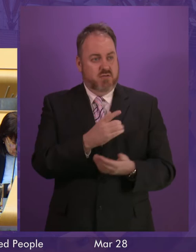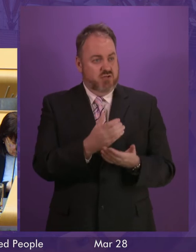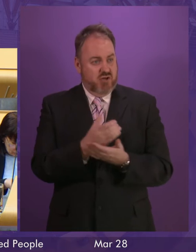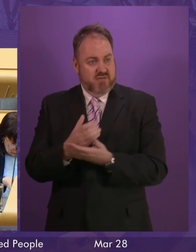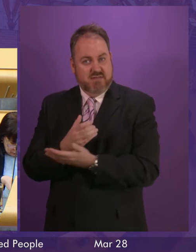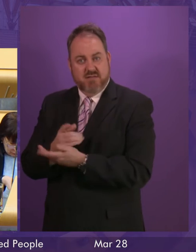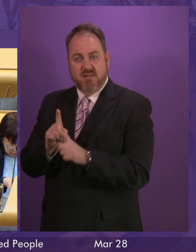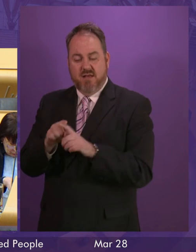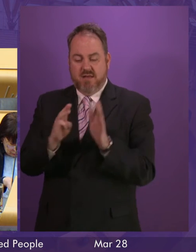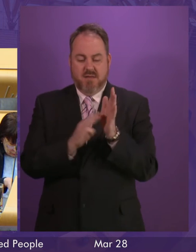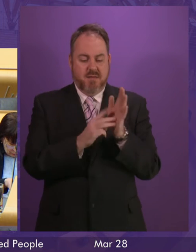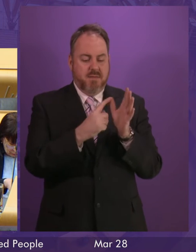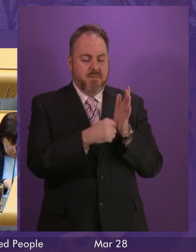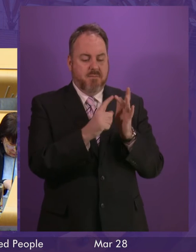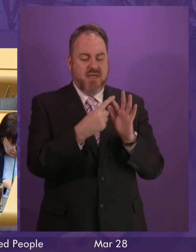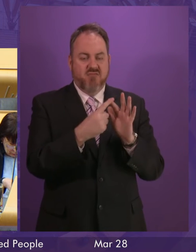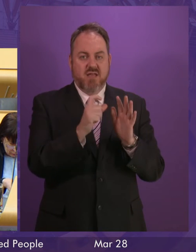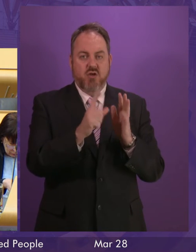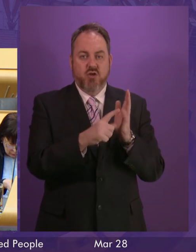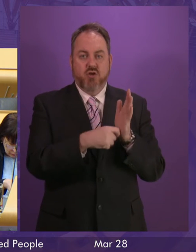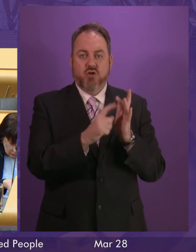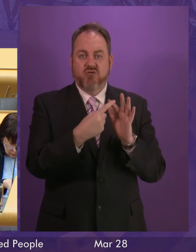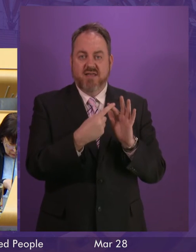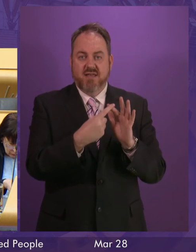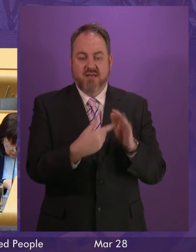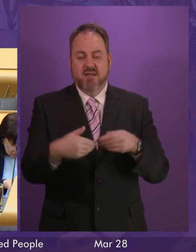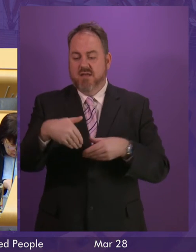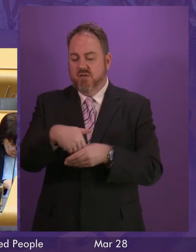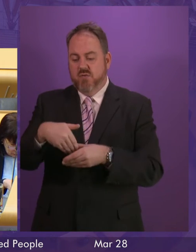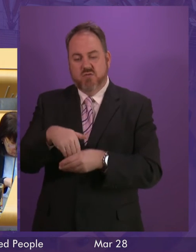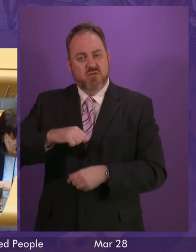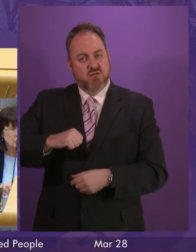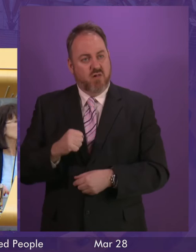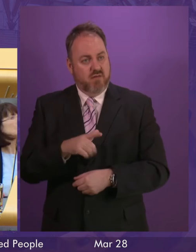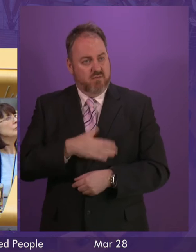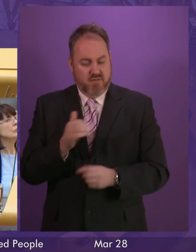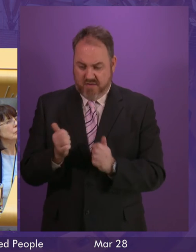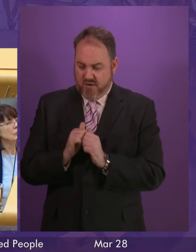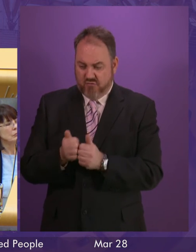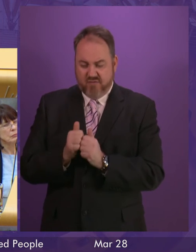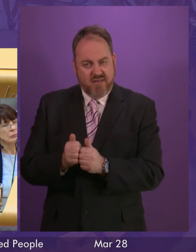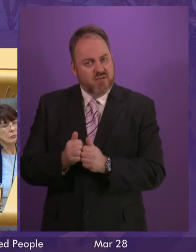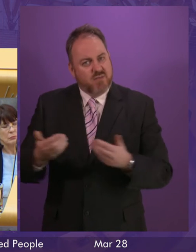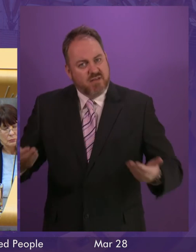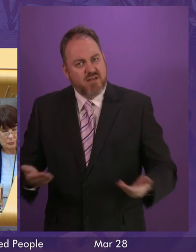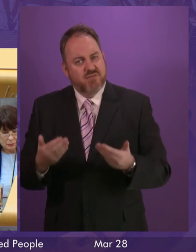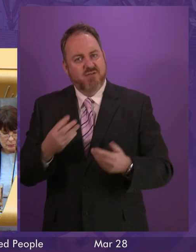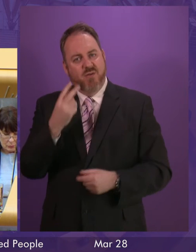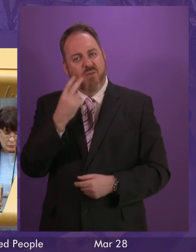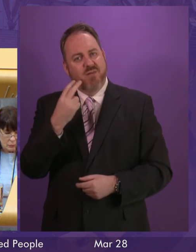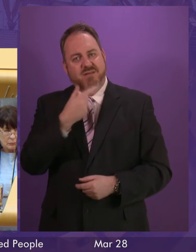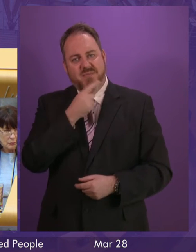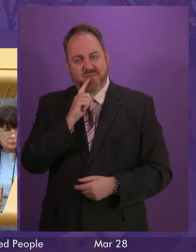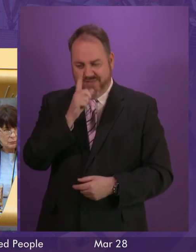Curie, CAS and Inclusion Scotland, because it would then help older people get out of their homes and live their fullest